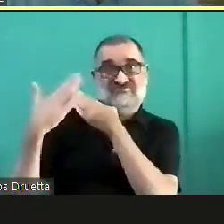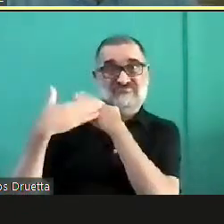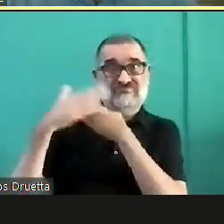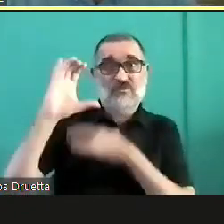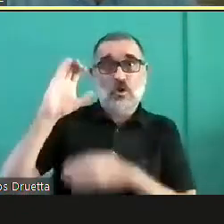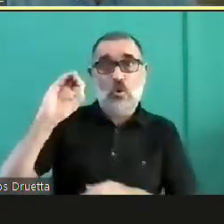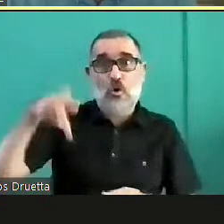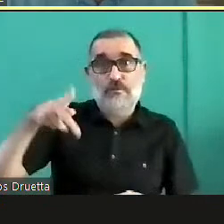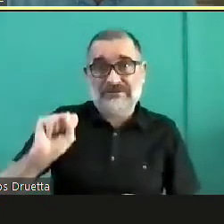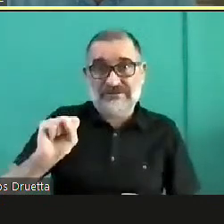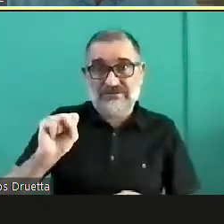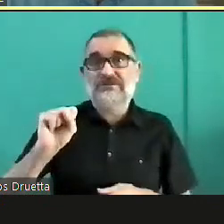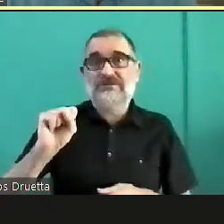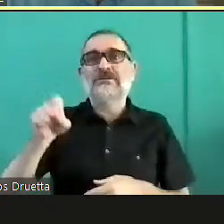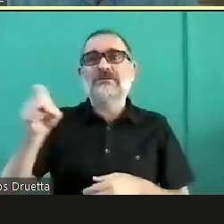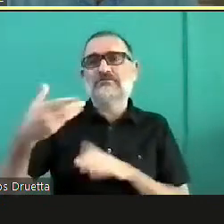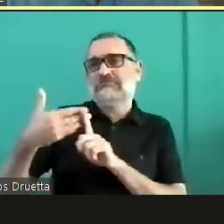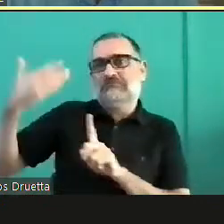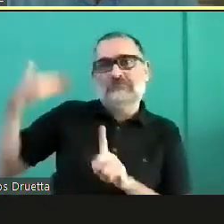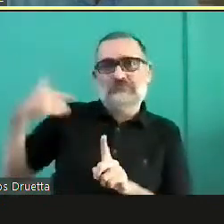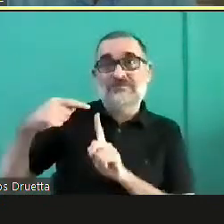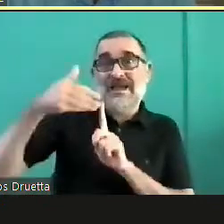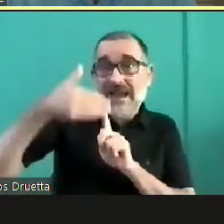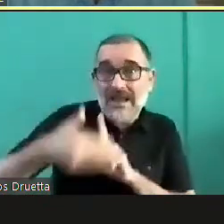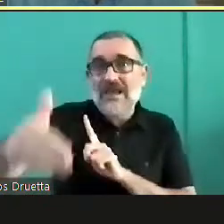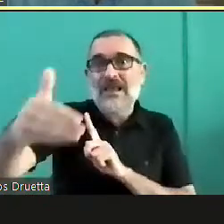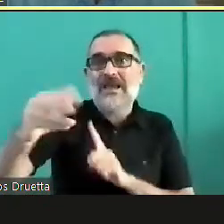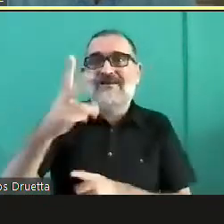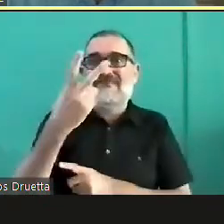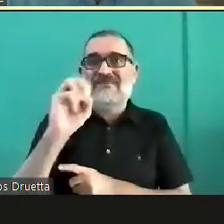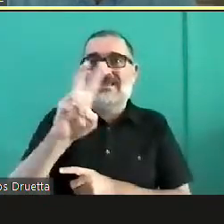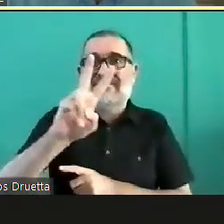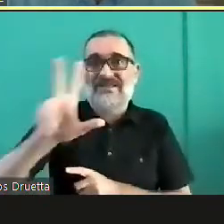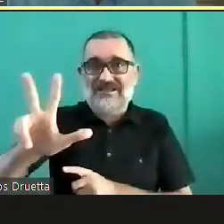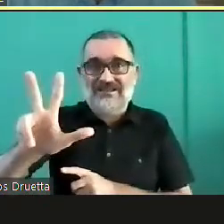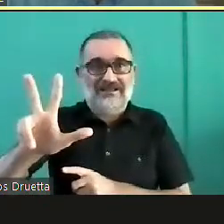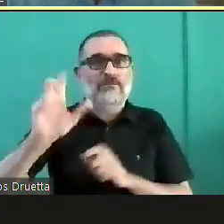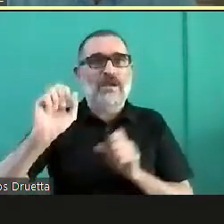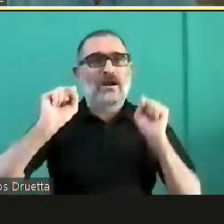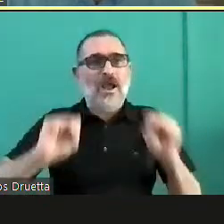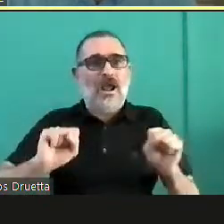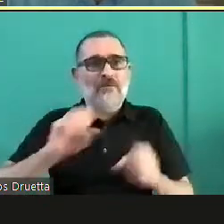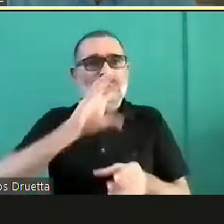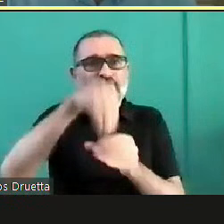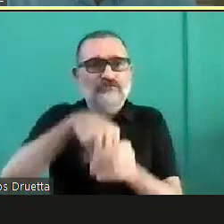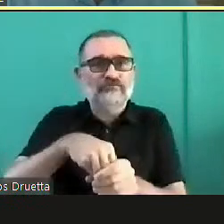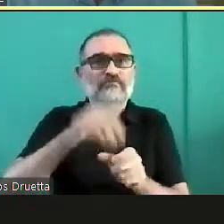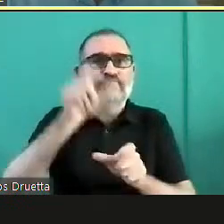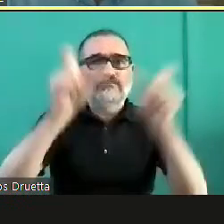are doing everything possible to have much more aggressive regulations and thus